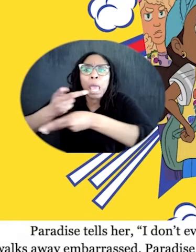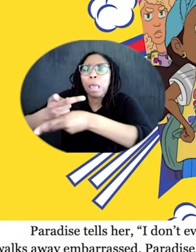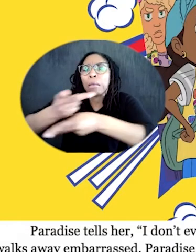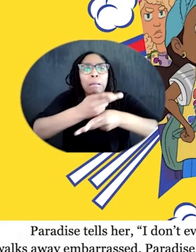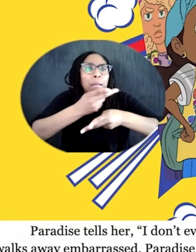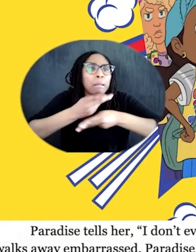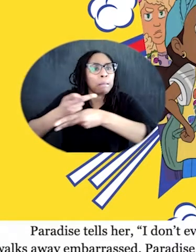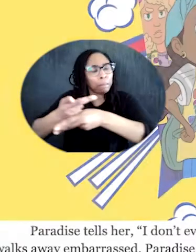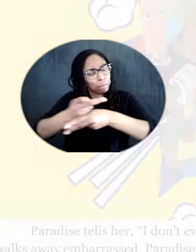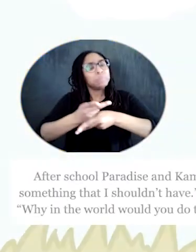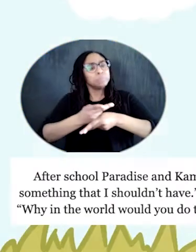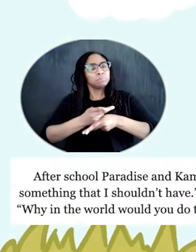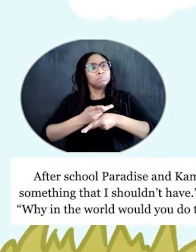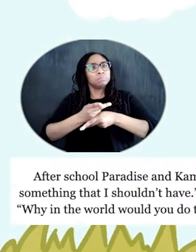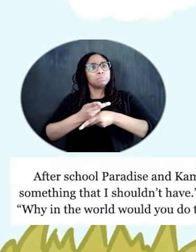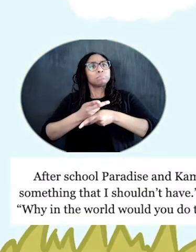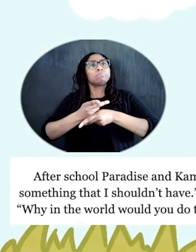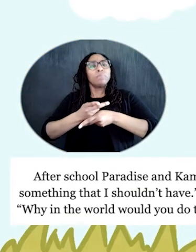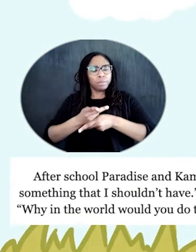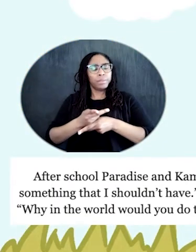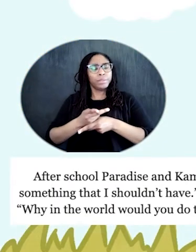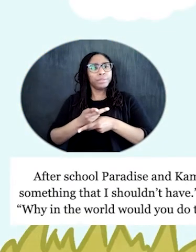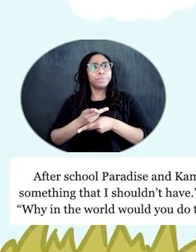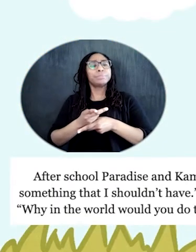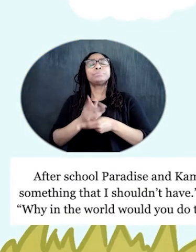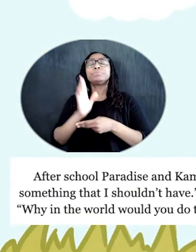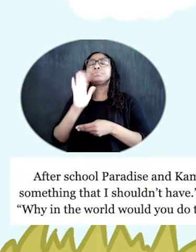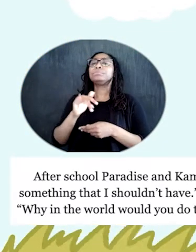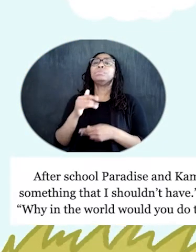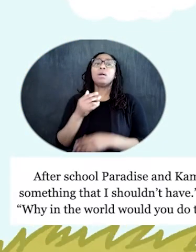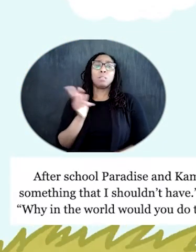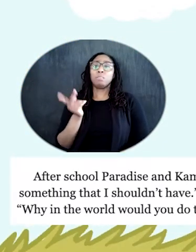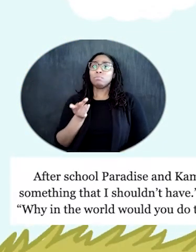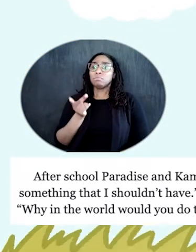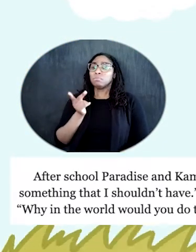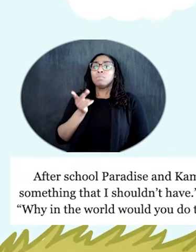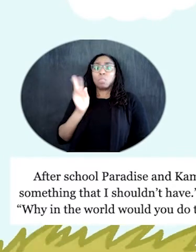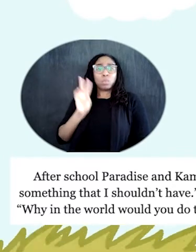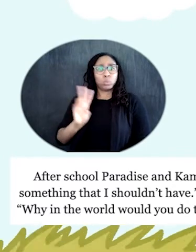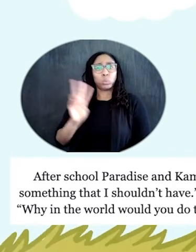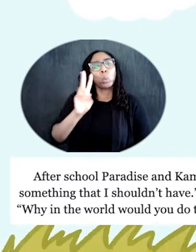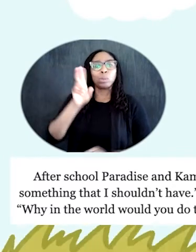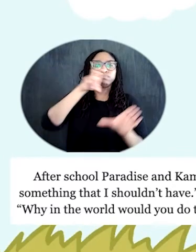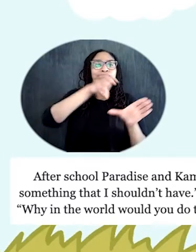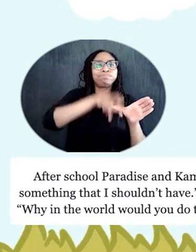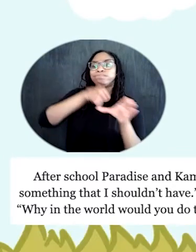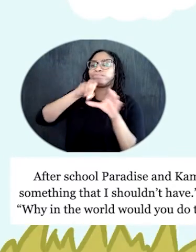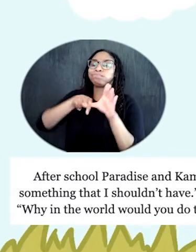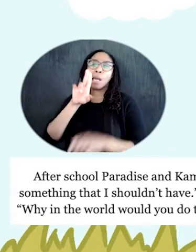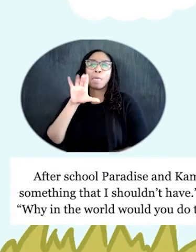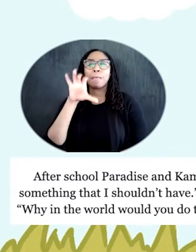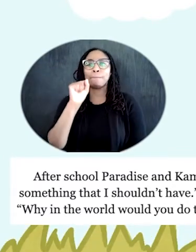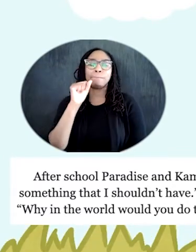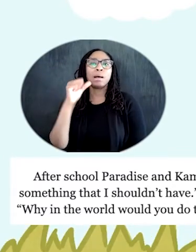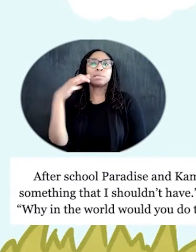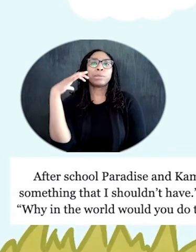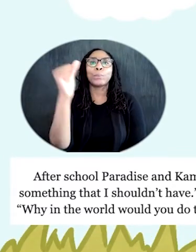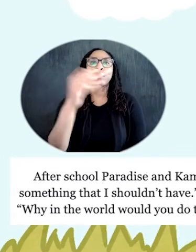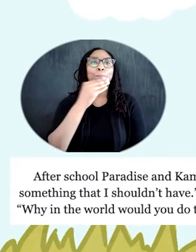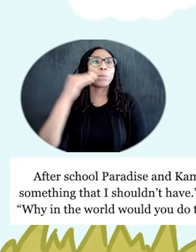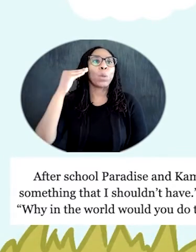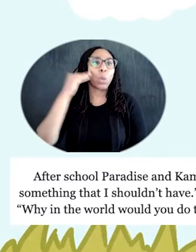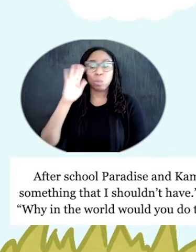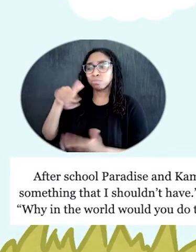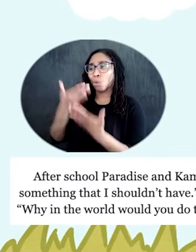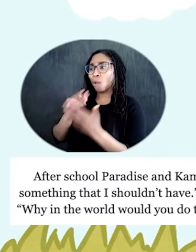her. After school, Paradise and Cammy catch the bus home. Paradise tells her mom